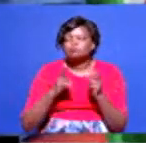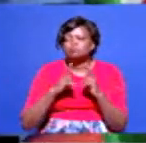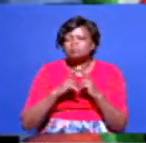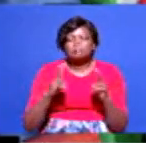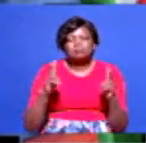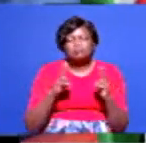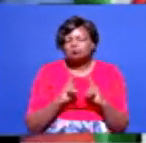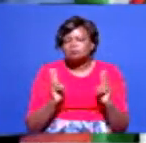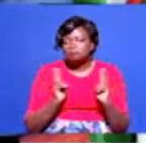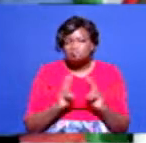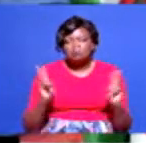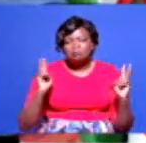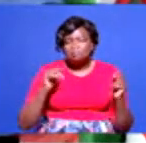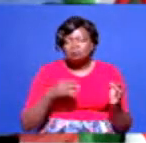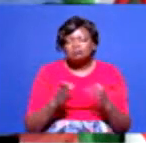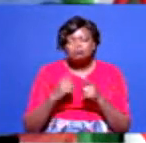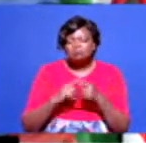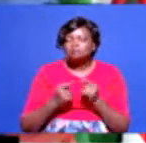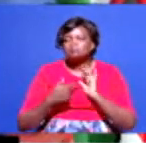in a very calm way. As I said,